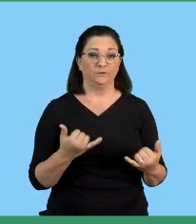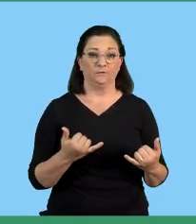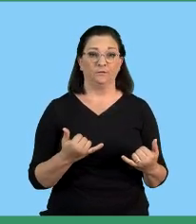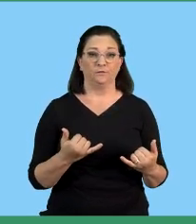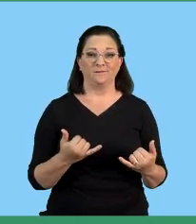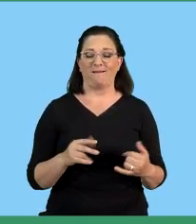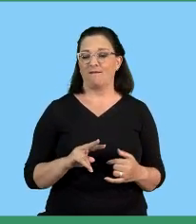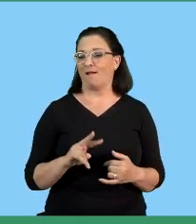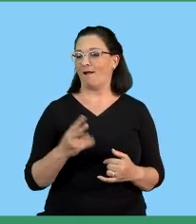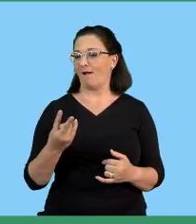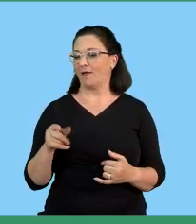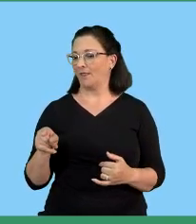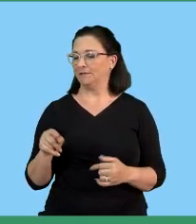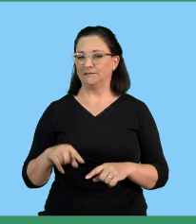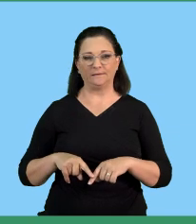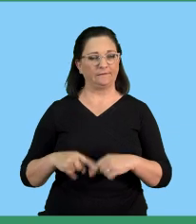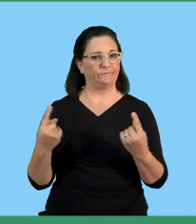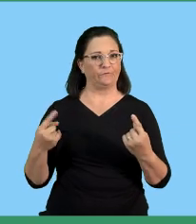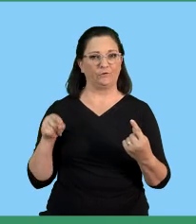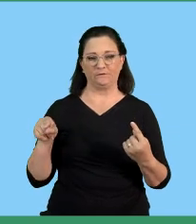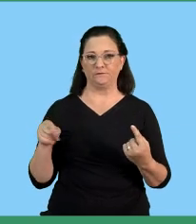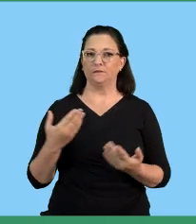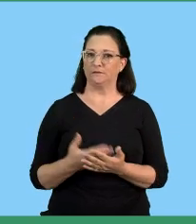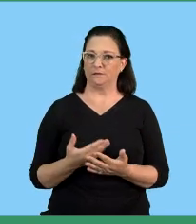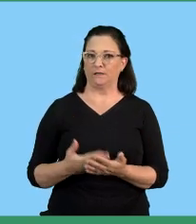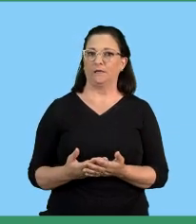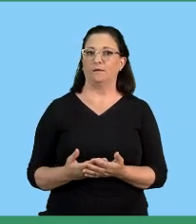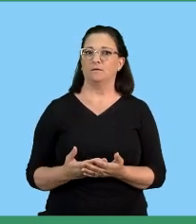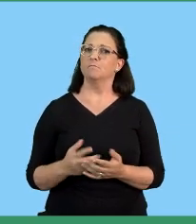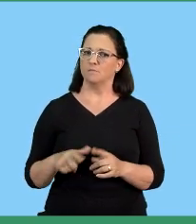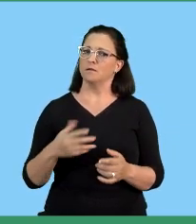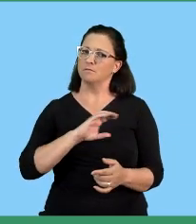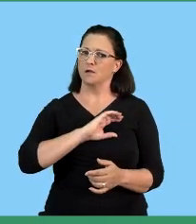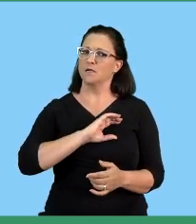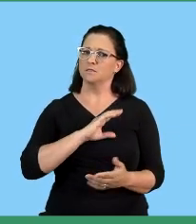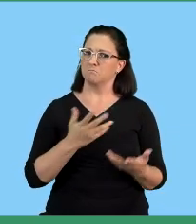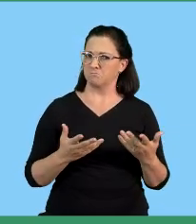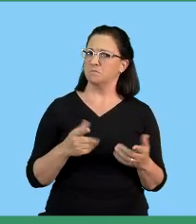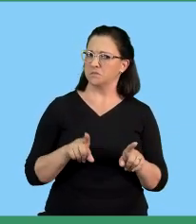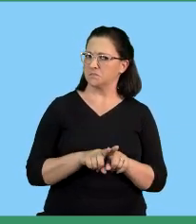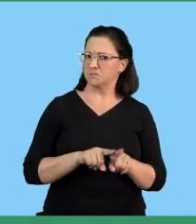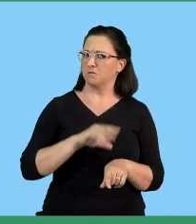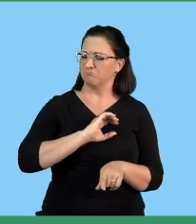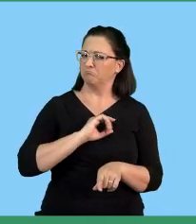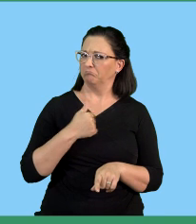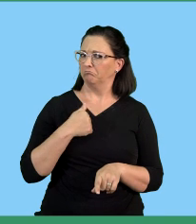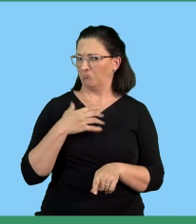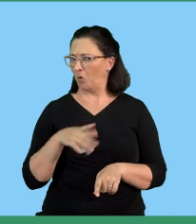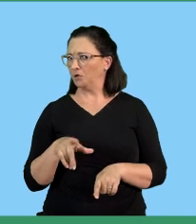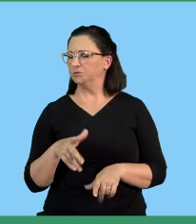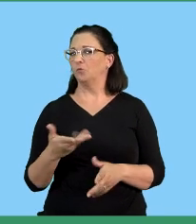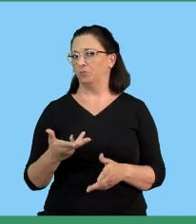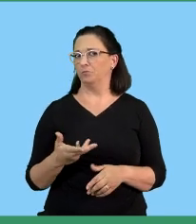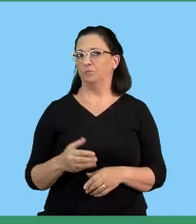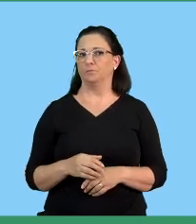you are now venturing into something else that is totally different, but it's going to be appealing to the same customers that you are